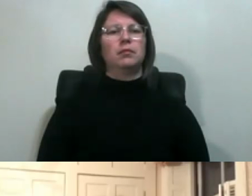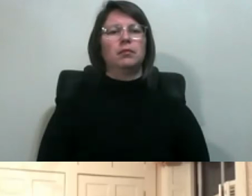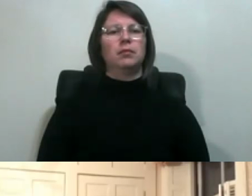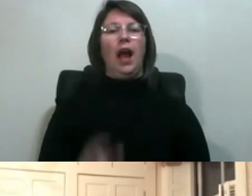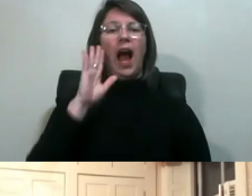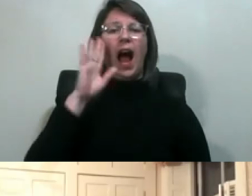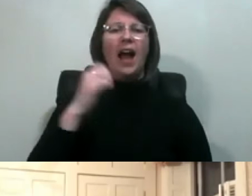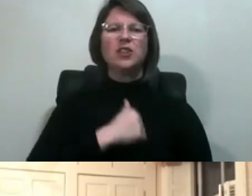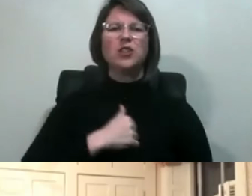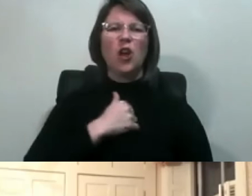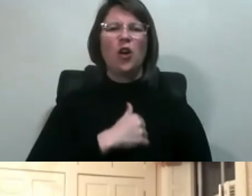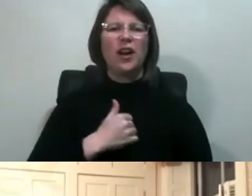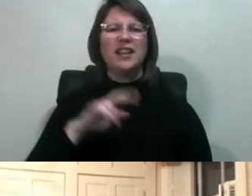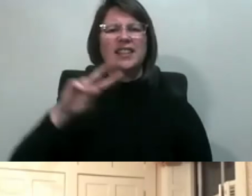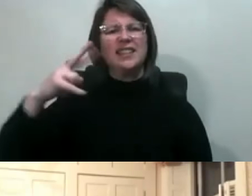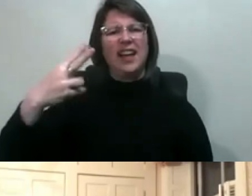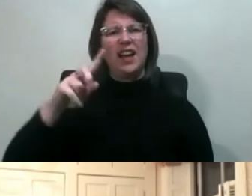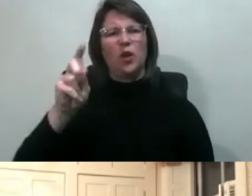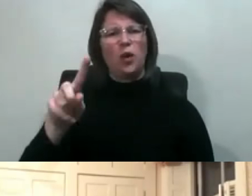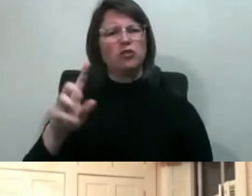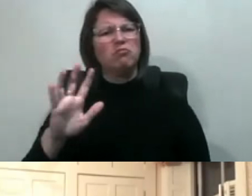Hi, sorry about a second question.